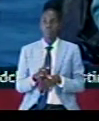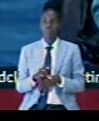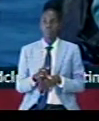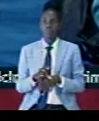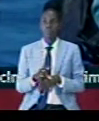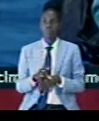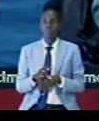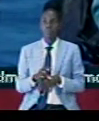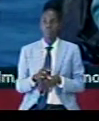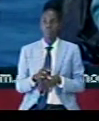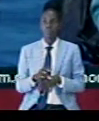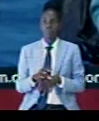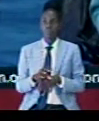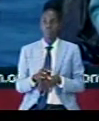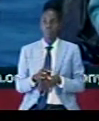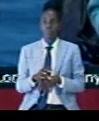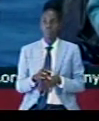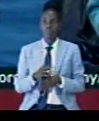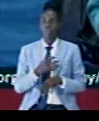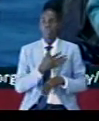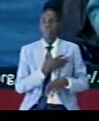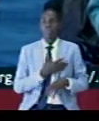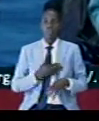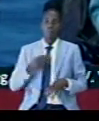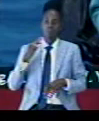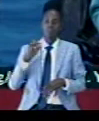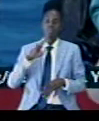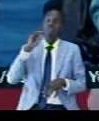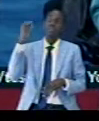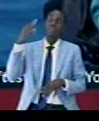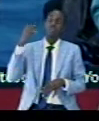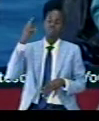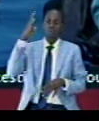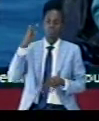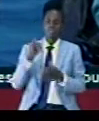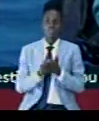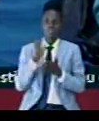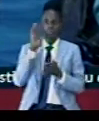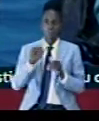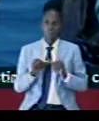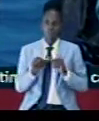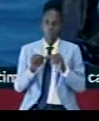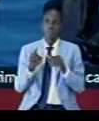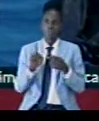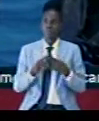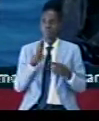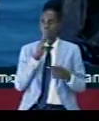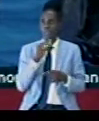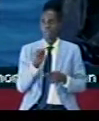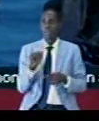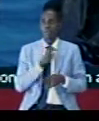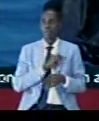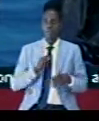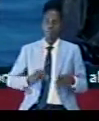member in a way that will be glory to the Lord Almighty. Praise the